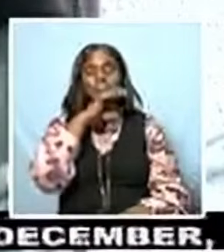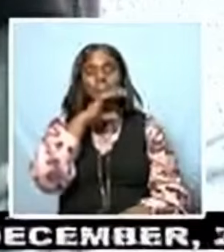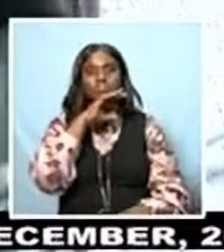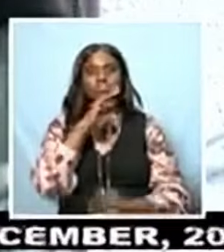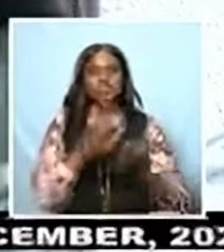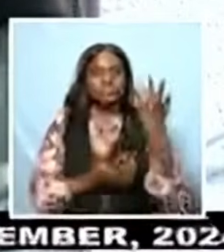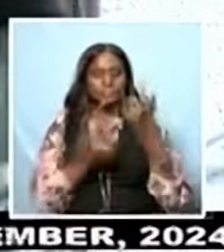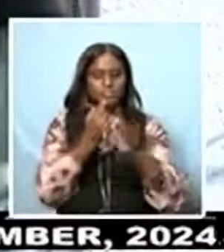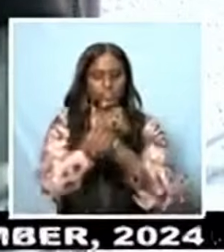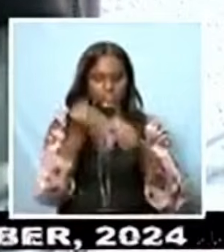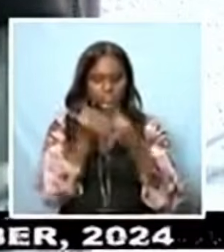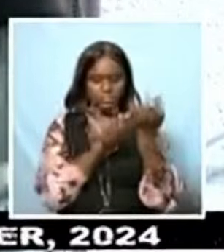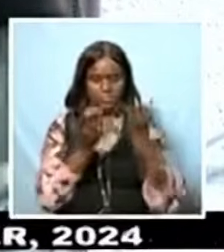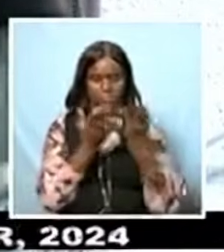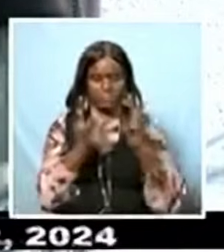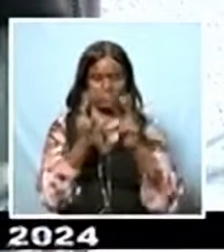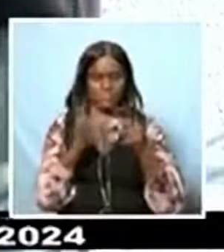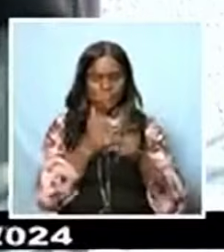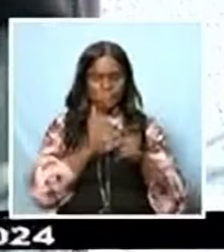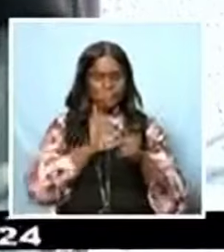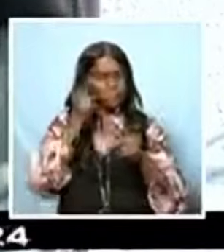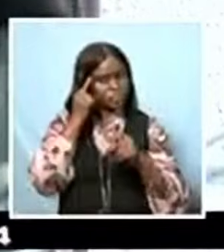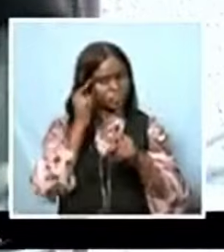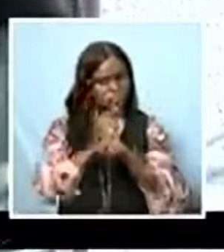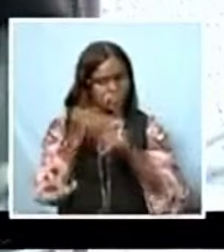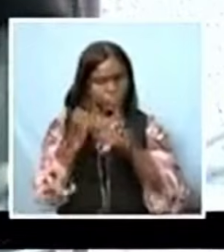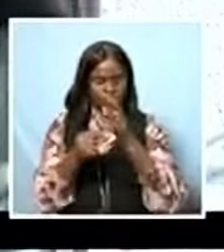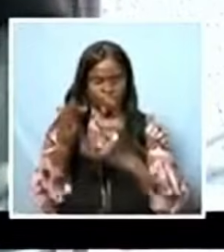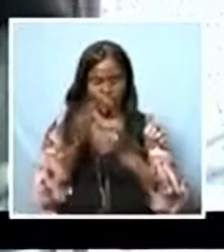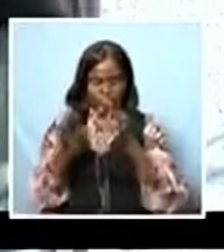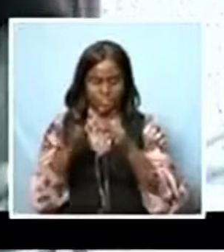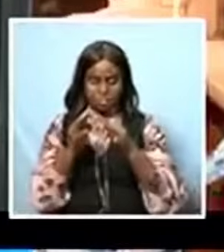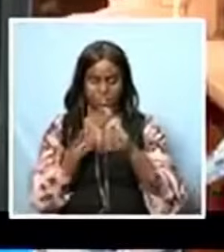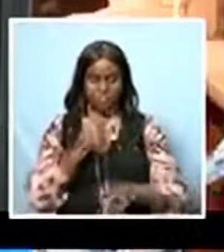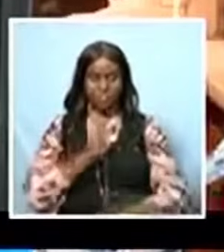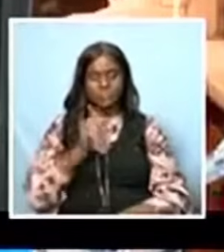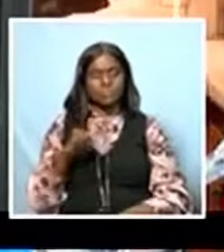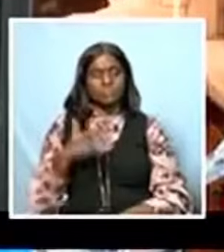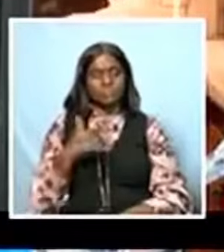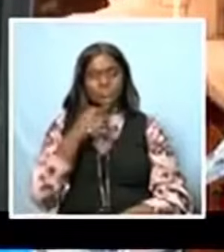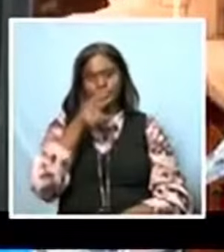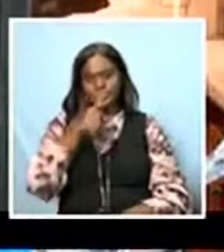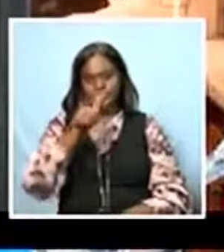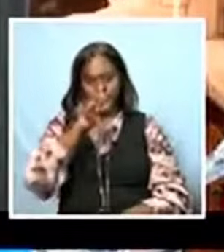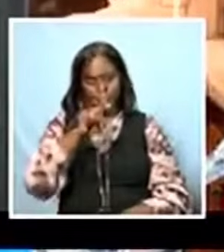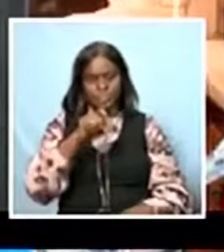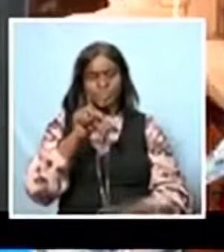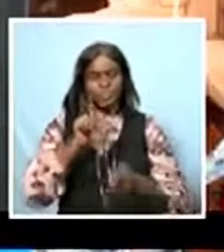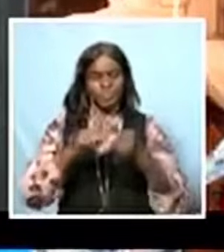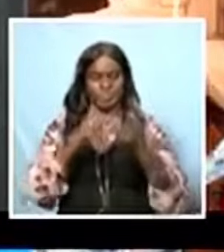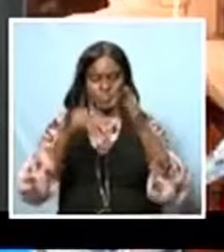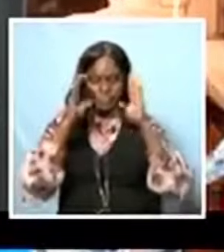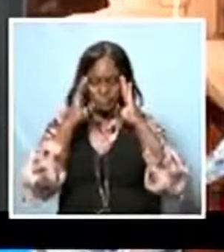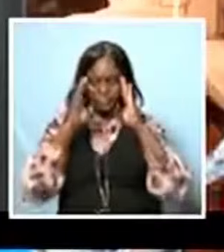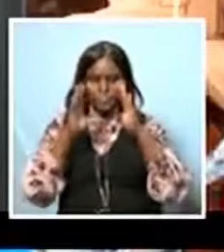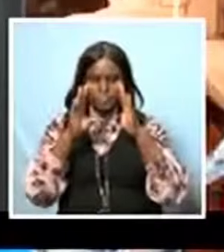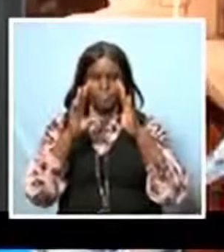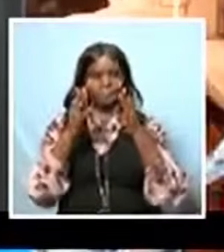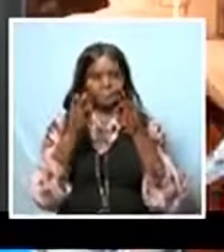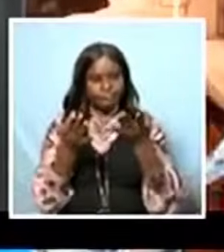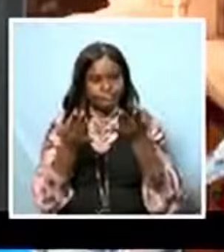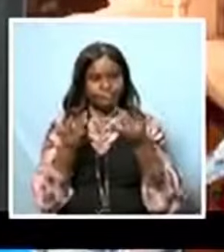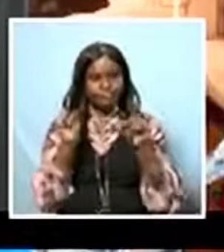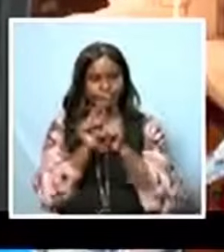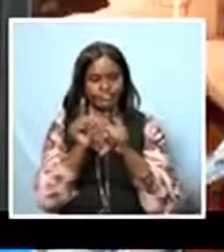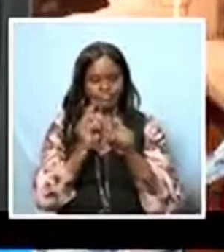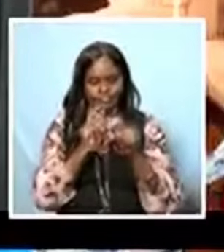and safety services. So I thought I'd just highlight some of the issues that I feel you might need to pay attention to